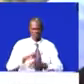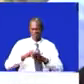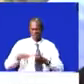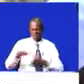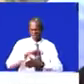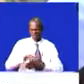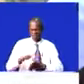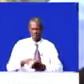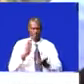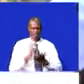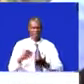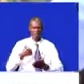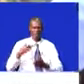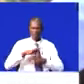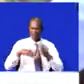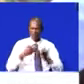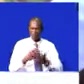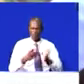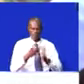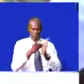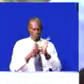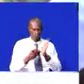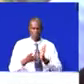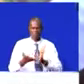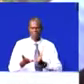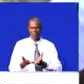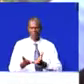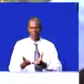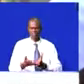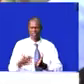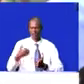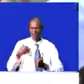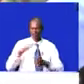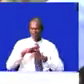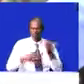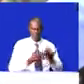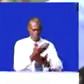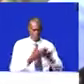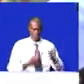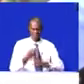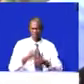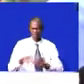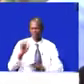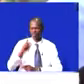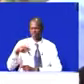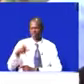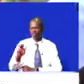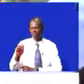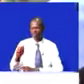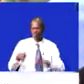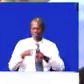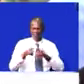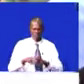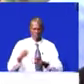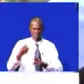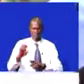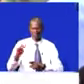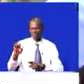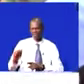That they have all the requisite documentation. They have the documents from EPRA, NEMA, all